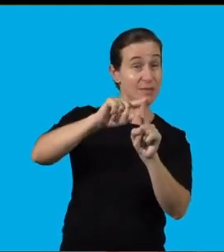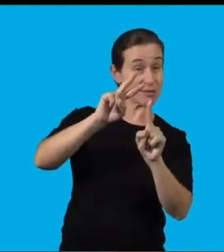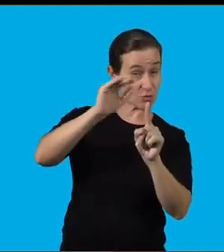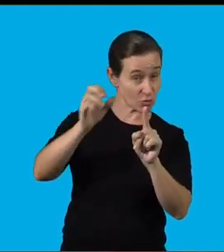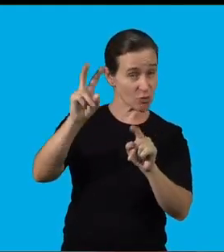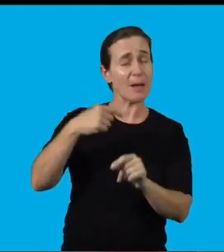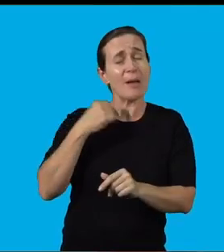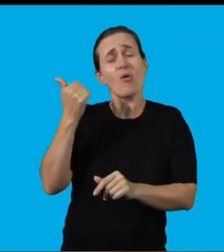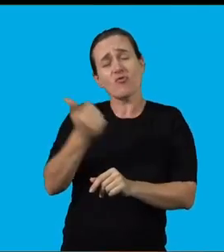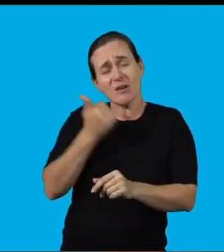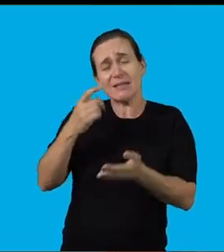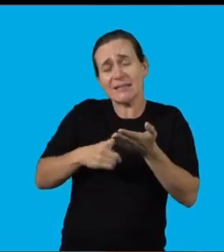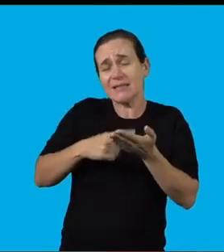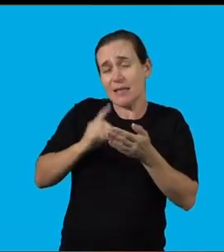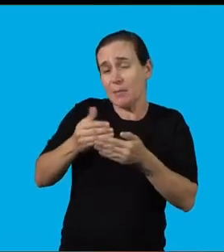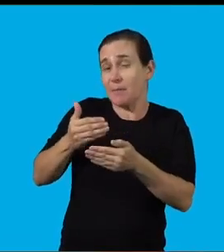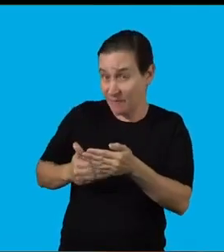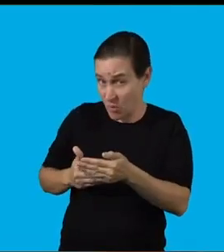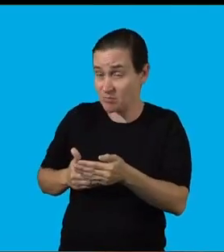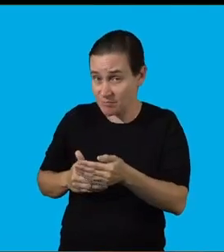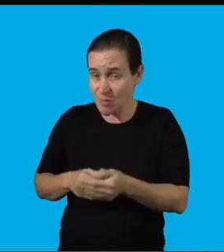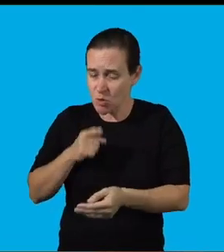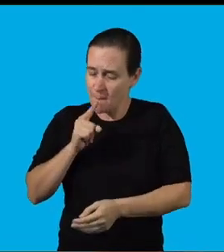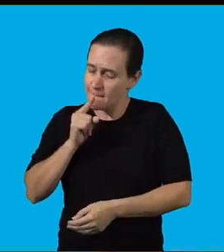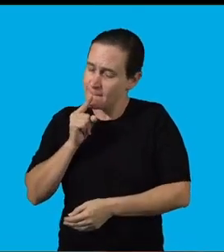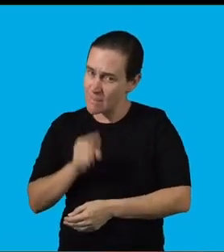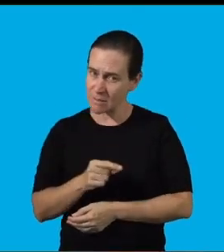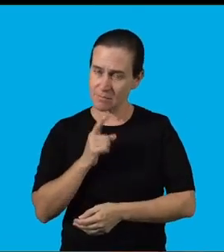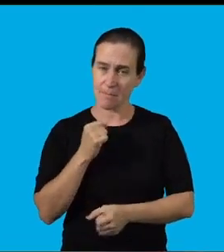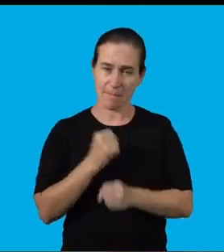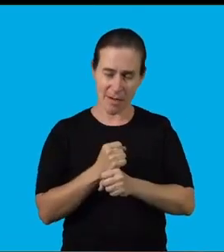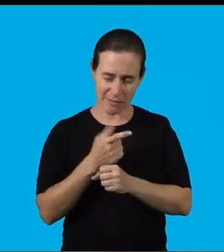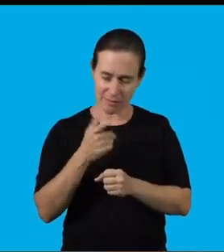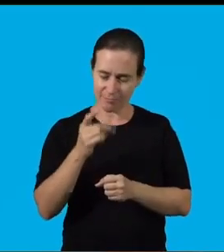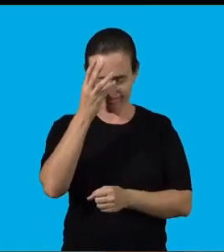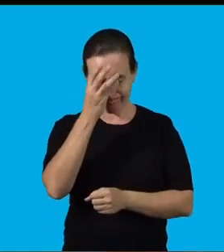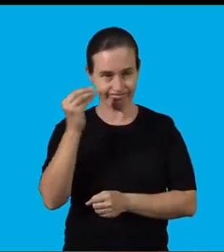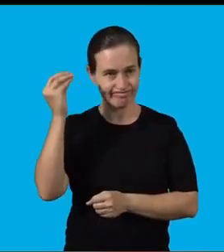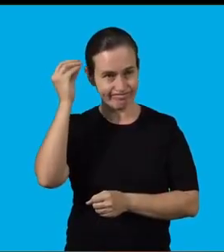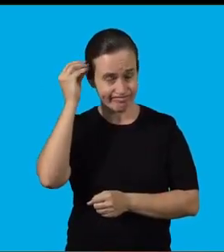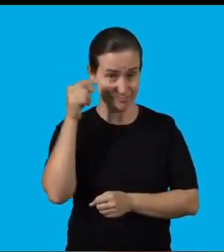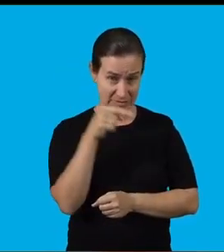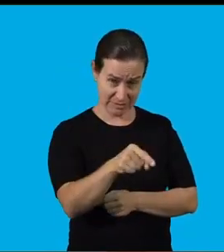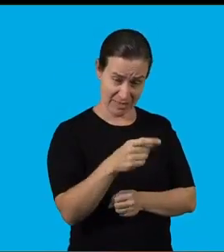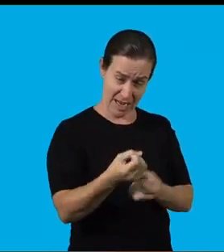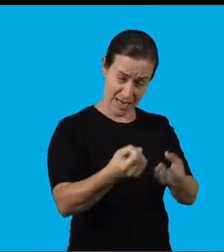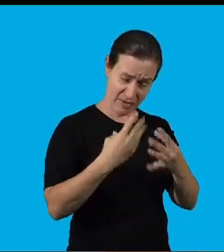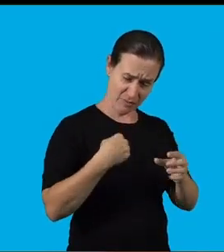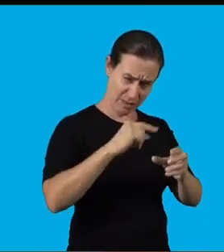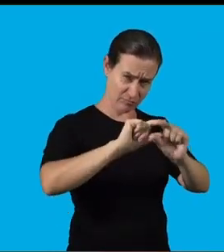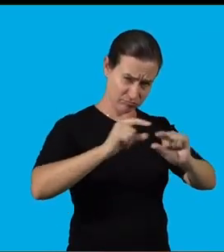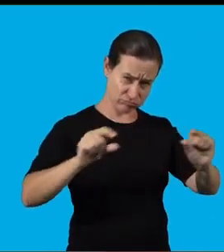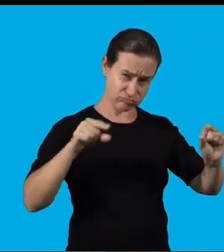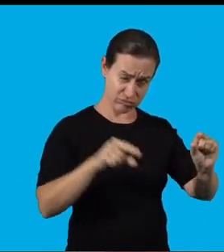from the start of this lesson. I've been saying you need to make note of whether the cubic function they've